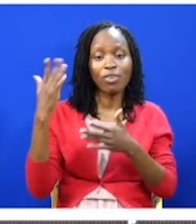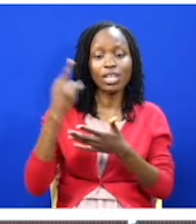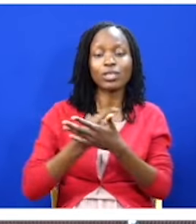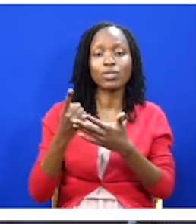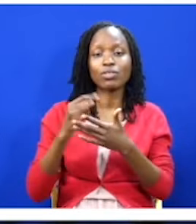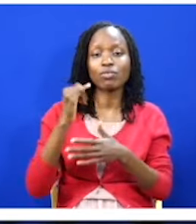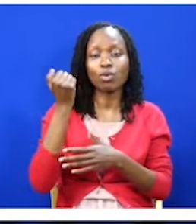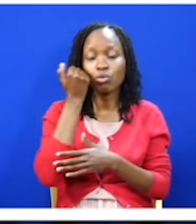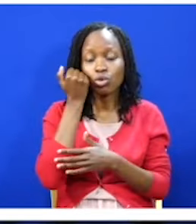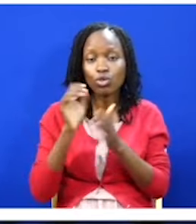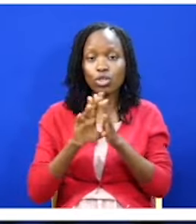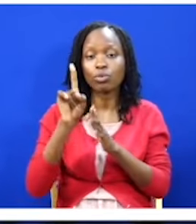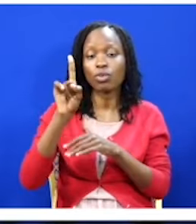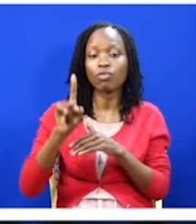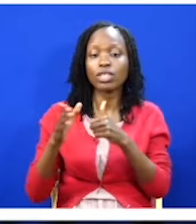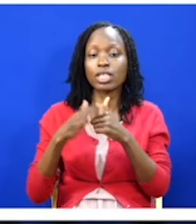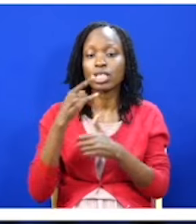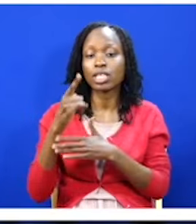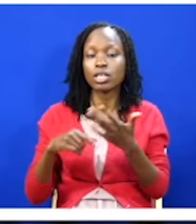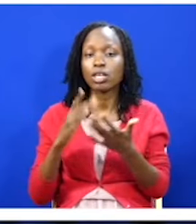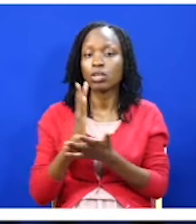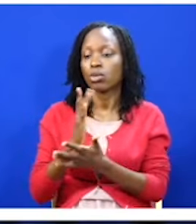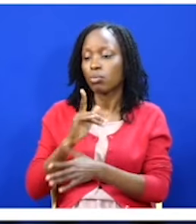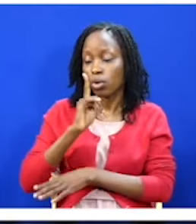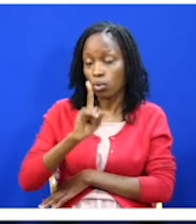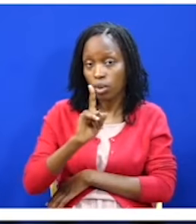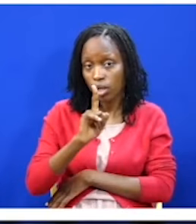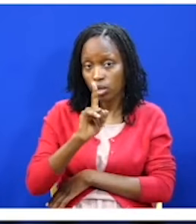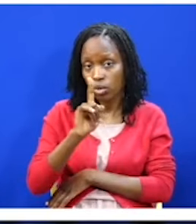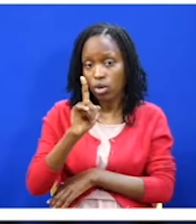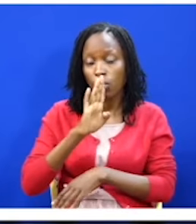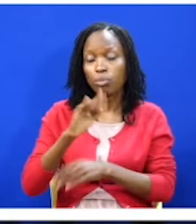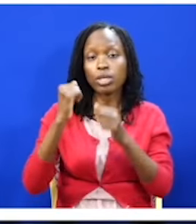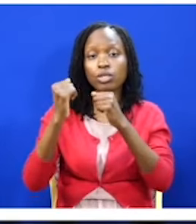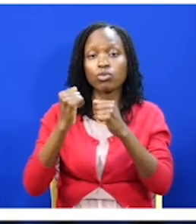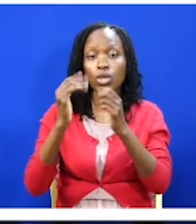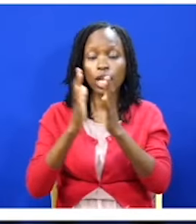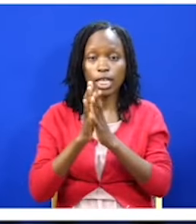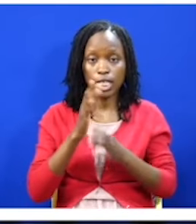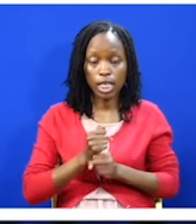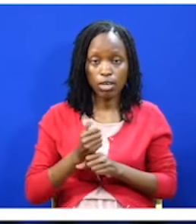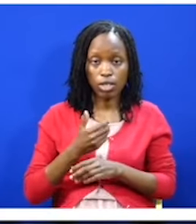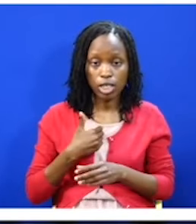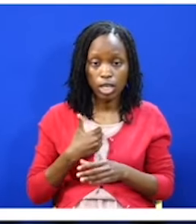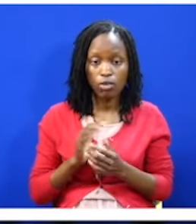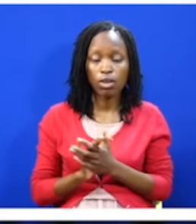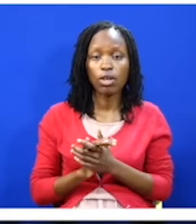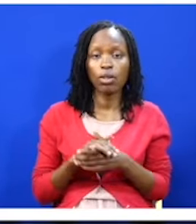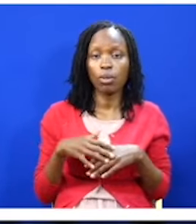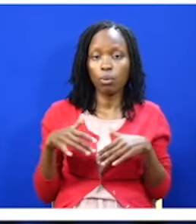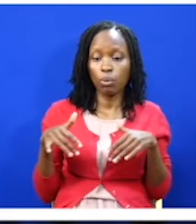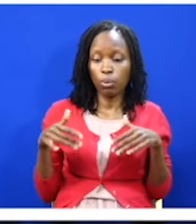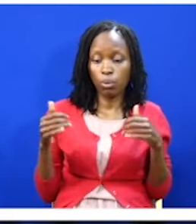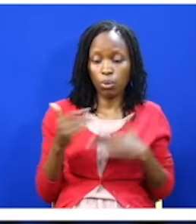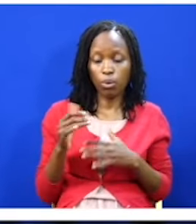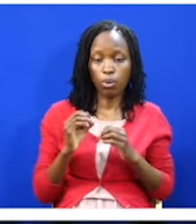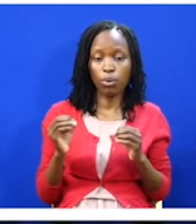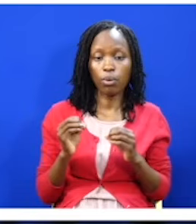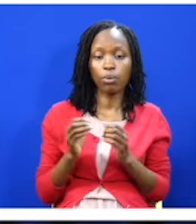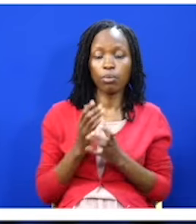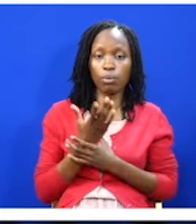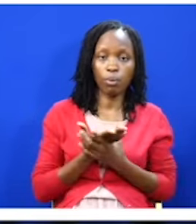verse 9, and it says, "Have I not commanded you? Be strong and courageous. Do not be afraid. Do not